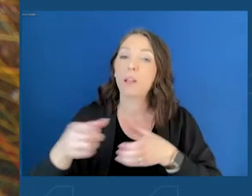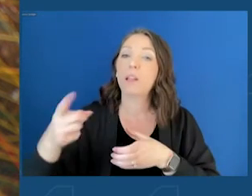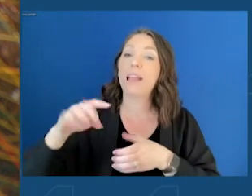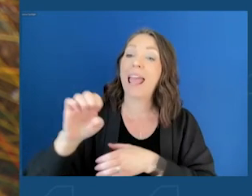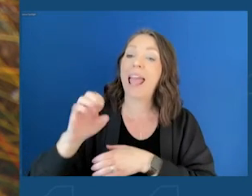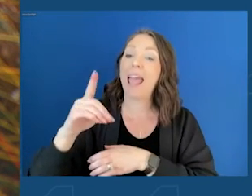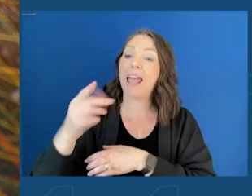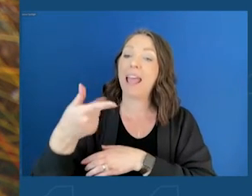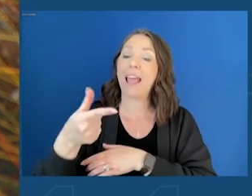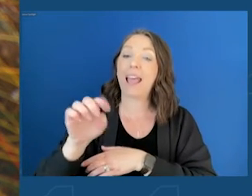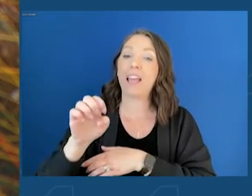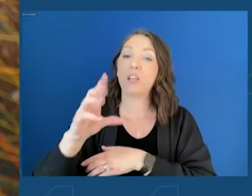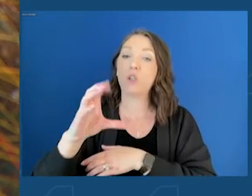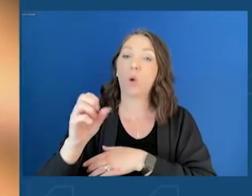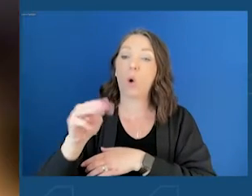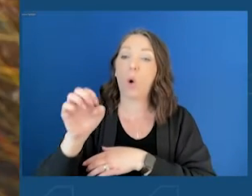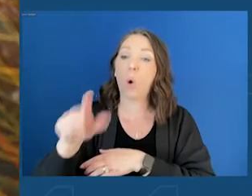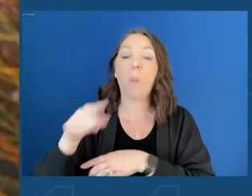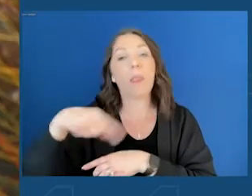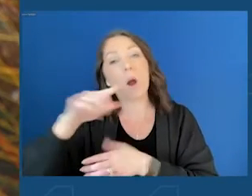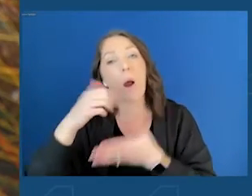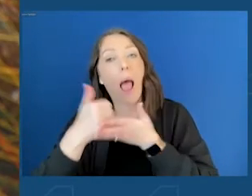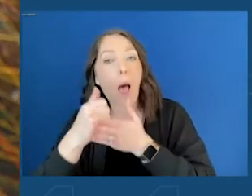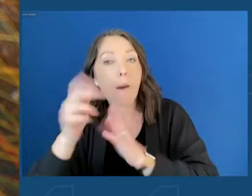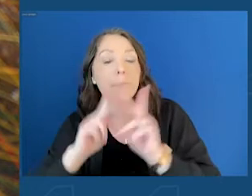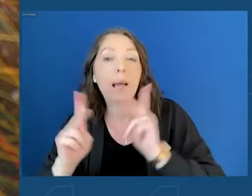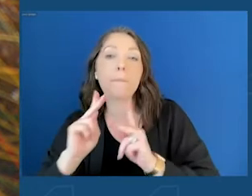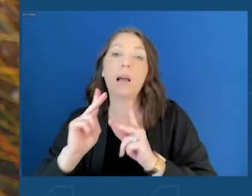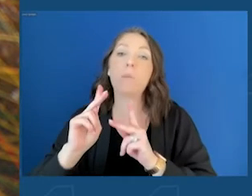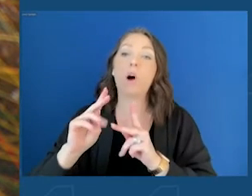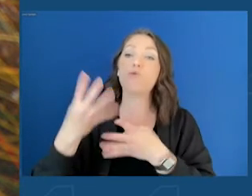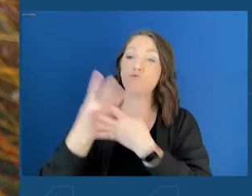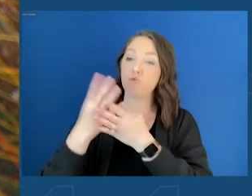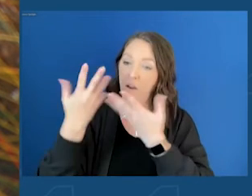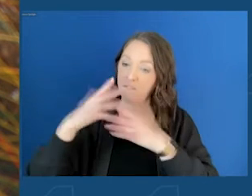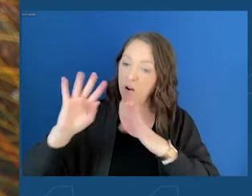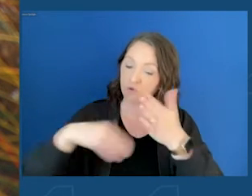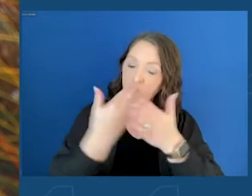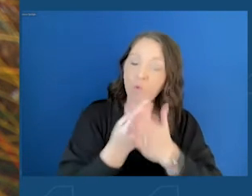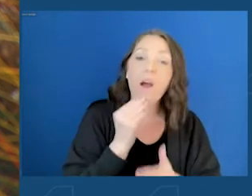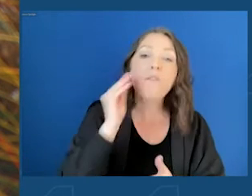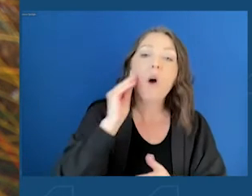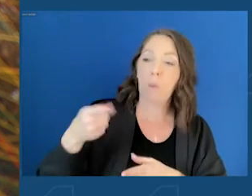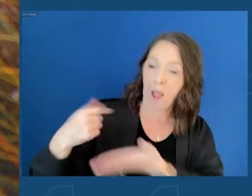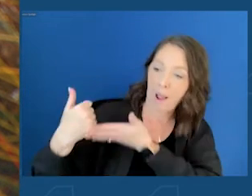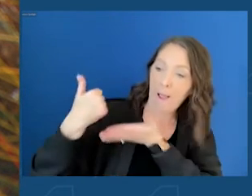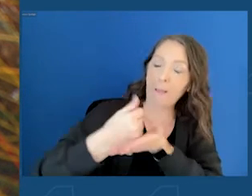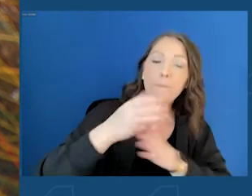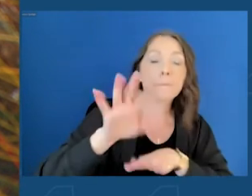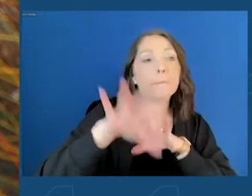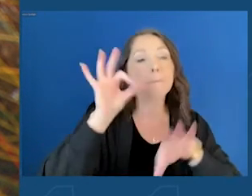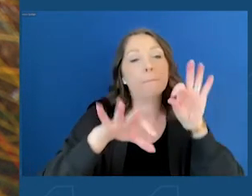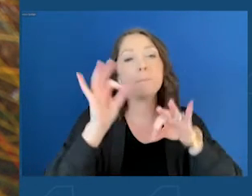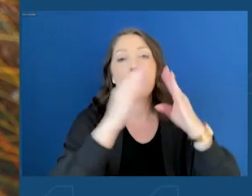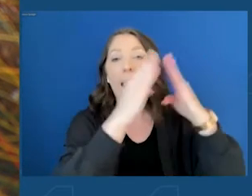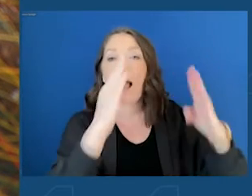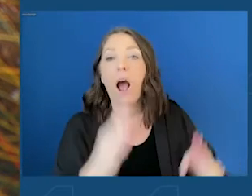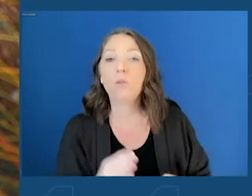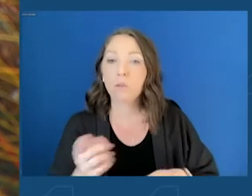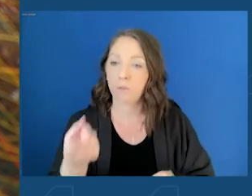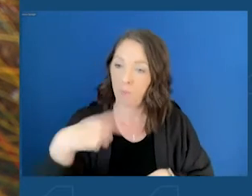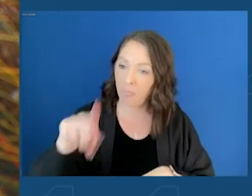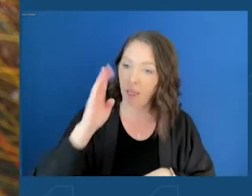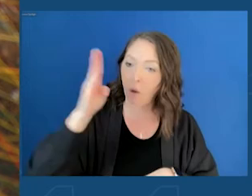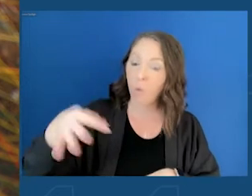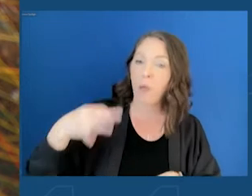home after incarceration find work and stable housing during their transition. These men are also the ones that will benefit from Clean Slate at the